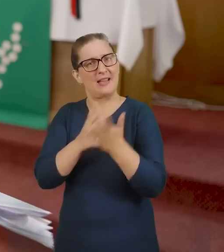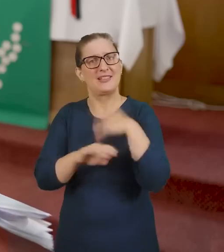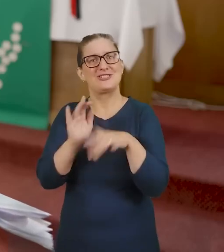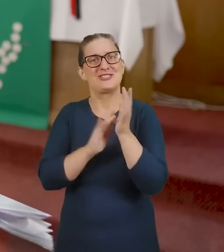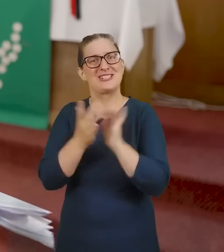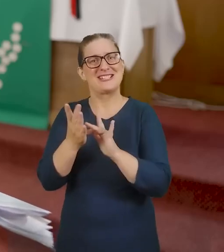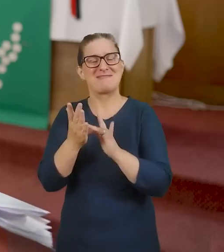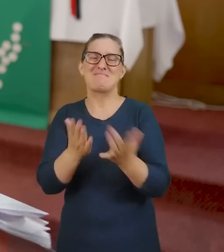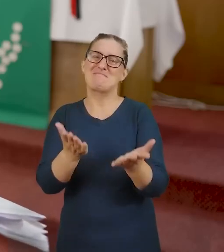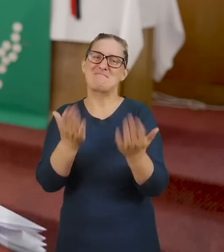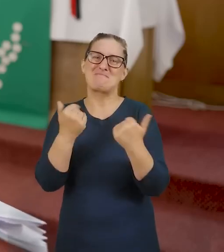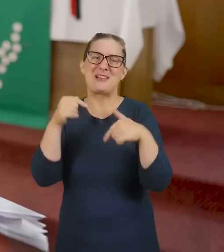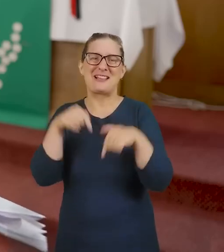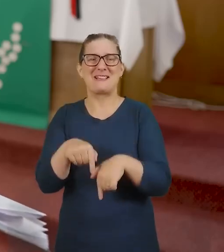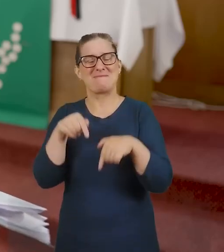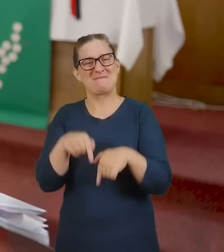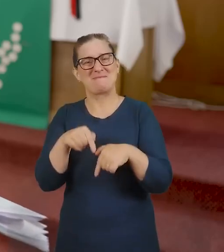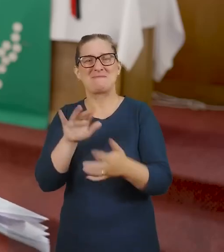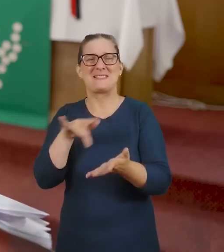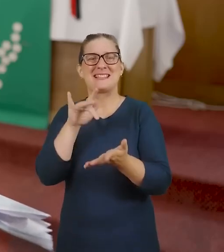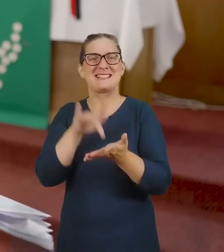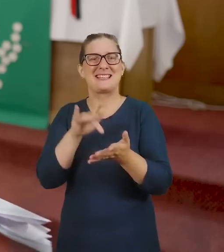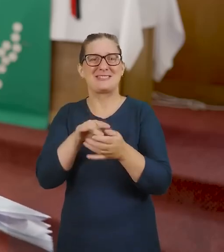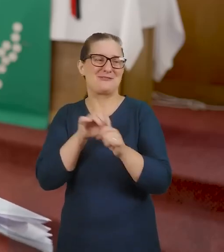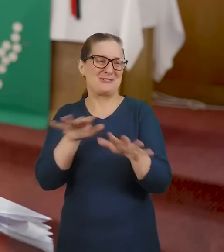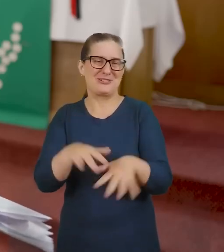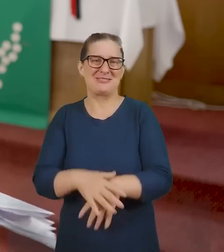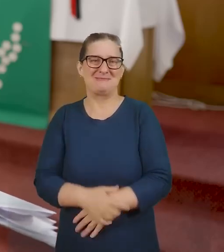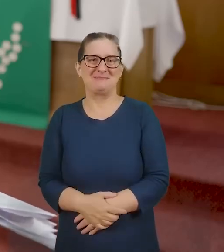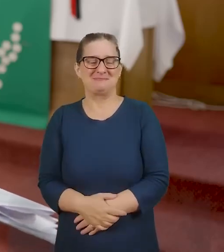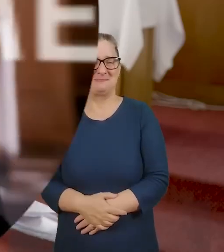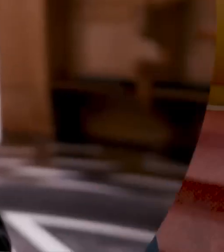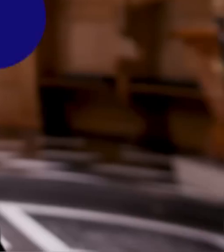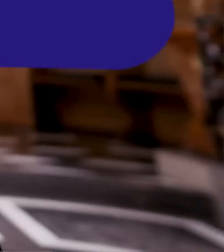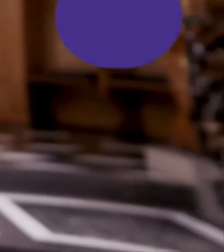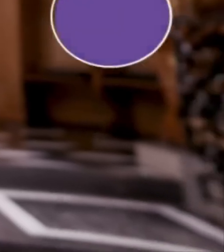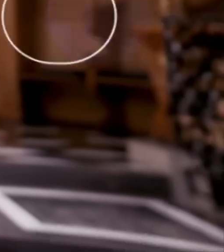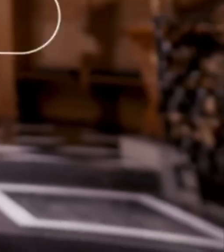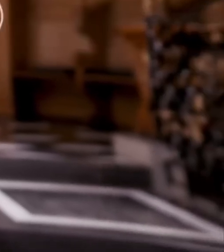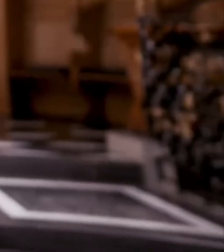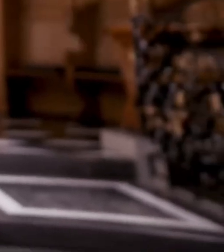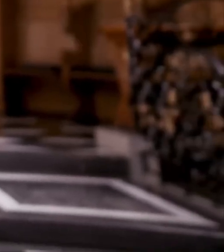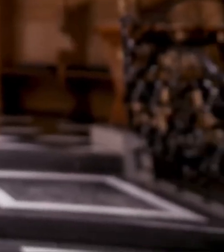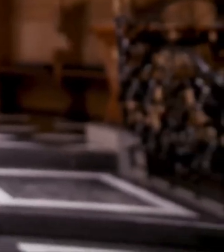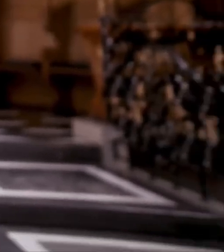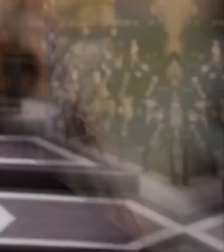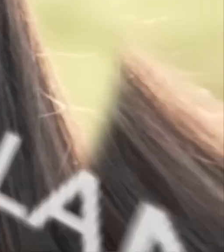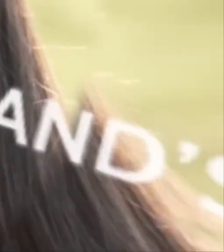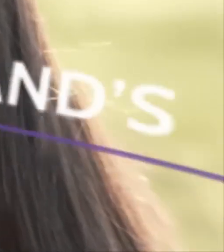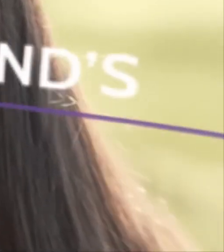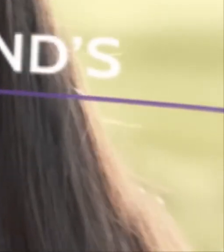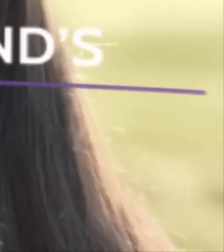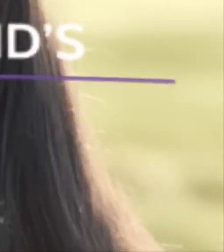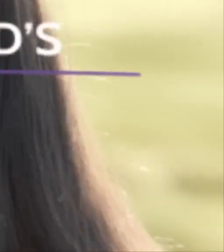in Jesus. Welcome to the St Helier Centre of Mission. Welcome to the Church of England's weekly